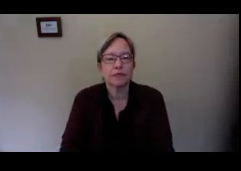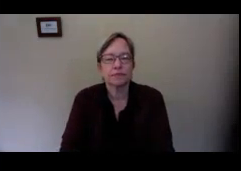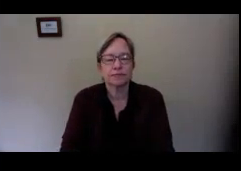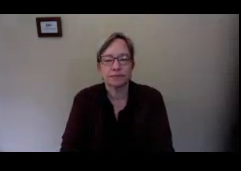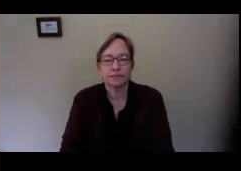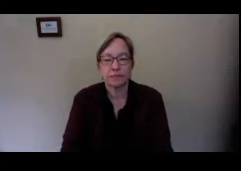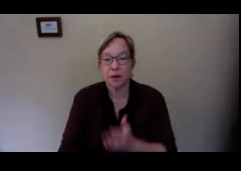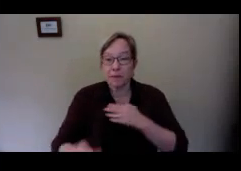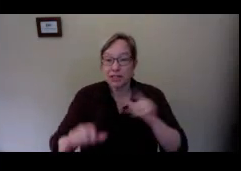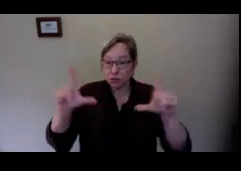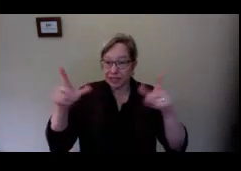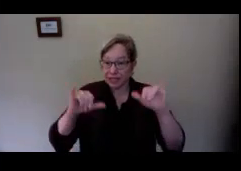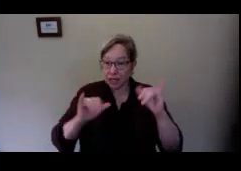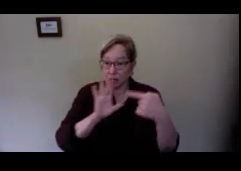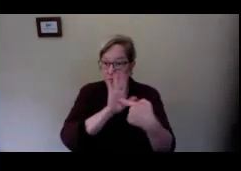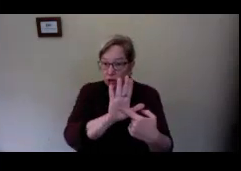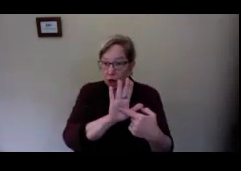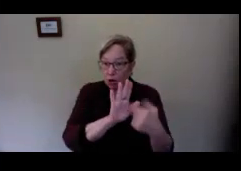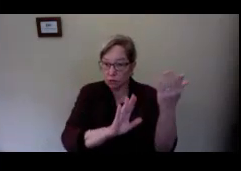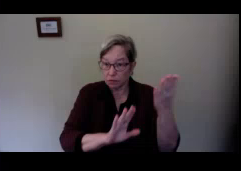okay?